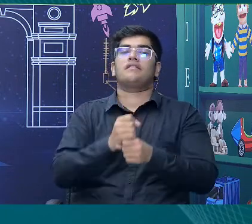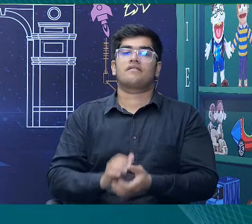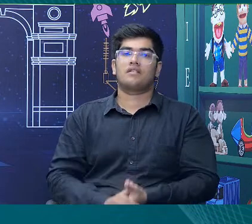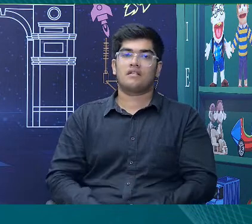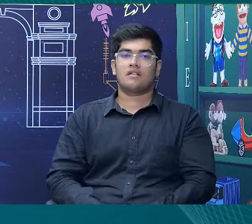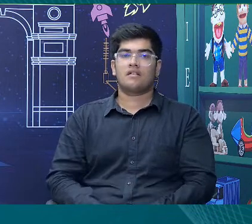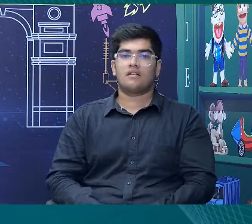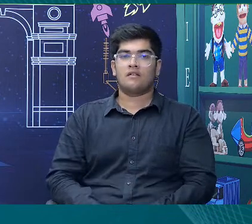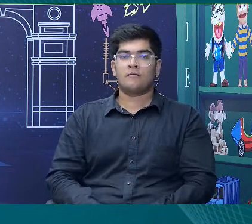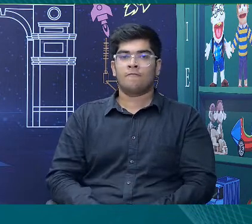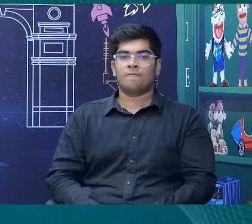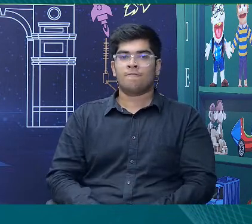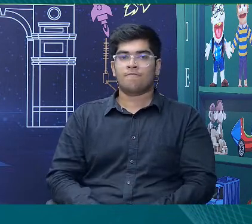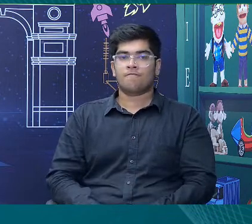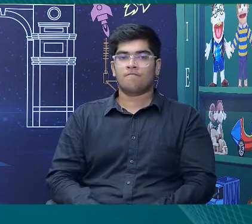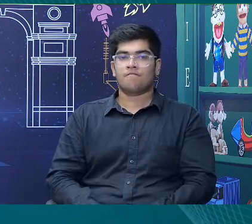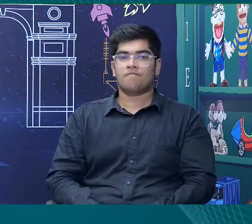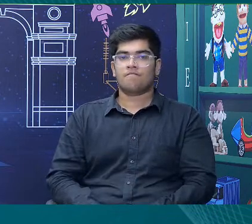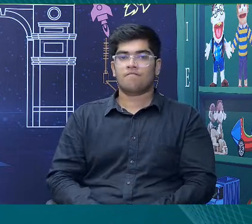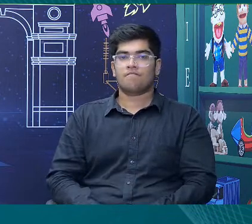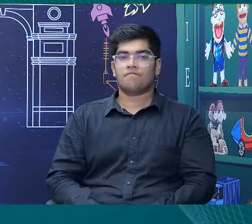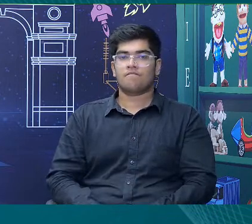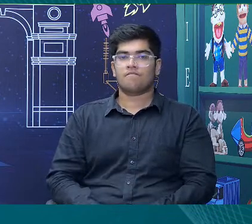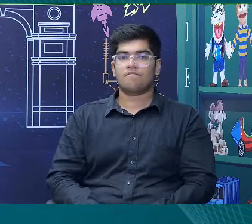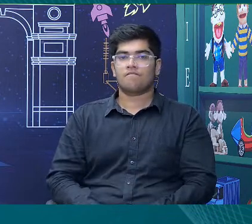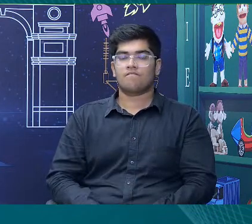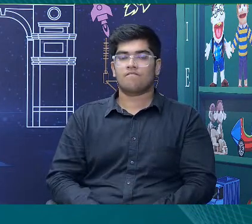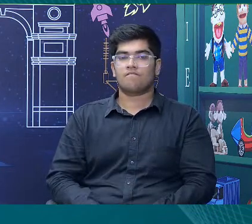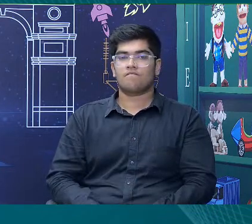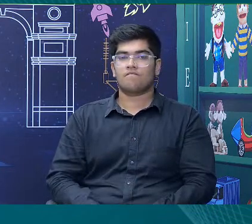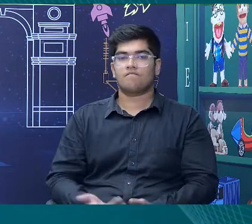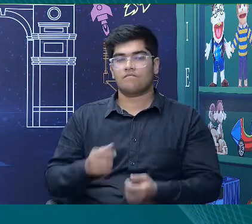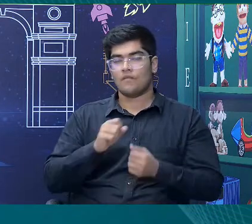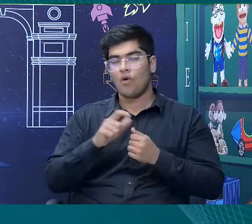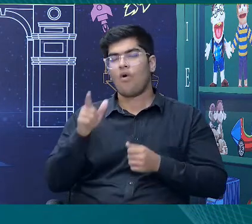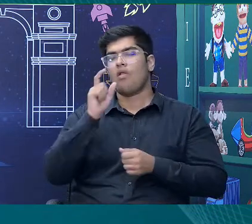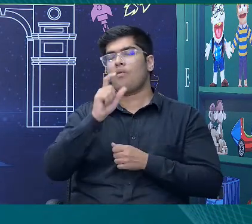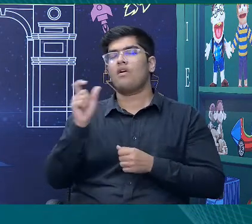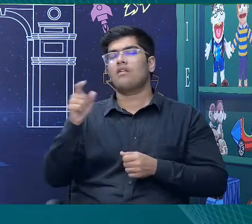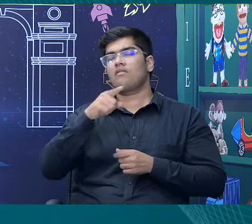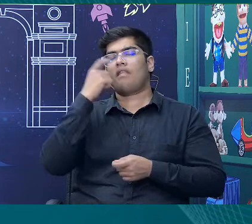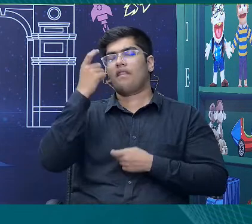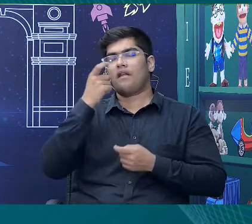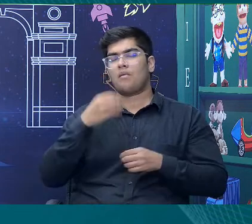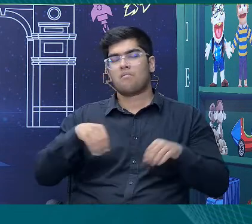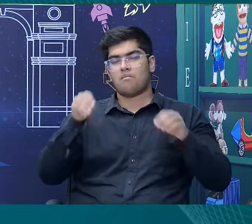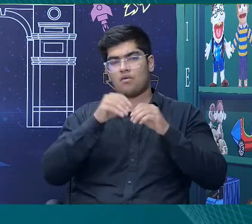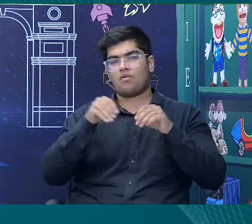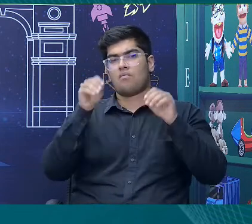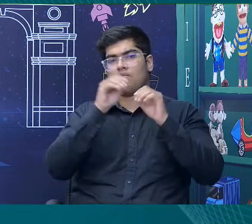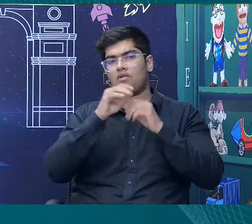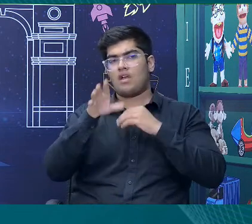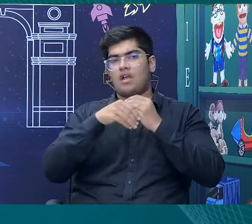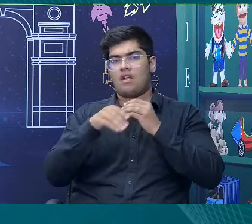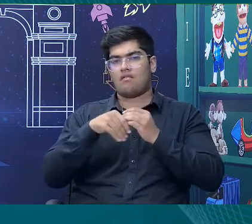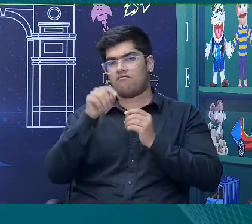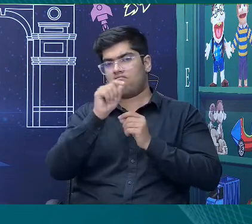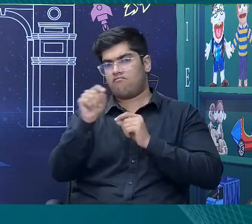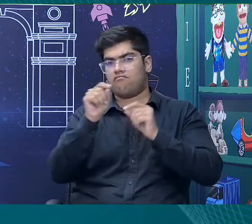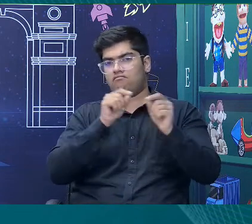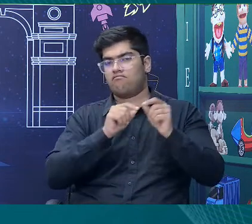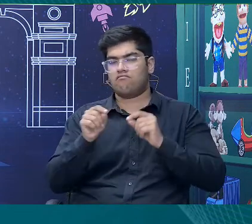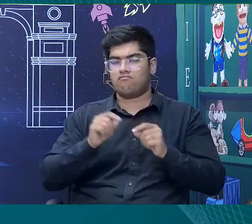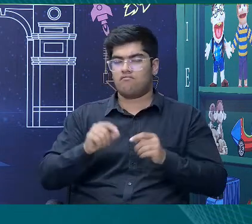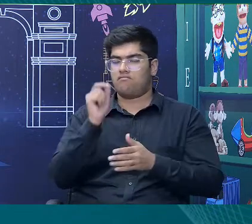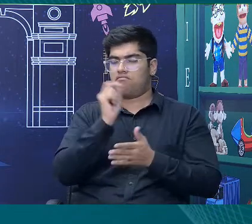she's also generous and she's kind. yeah. So, all the words that you can think of, draw mind maps and